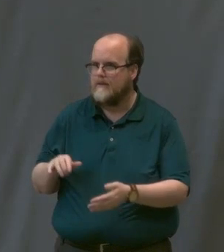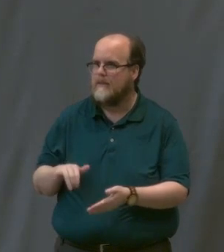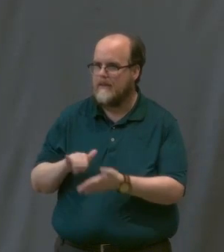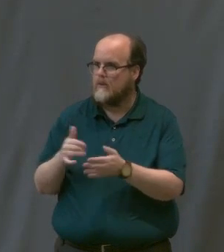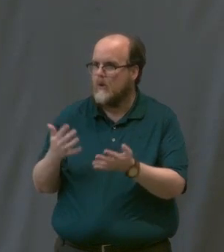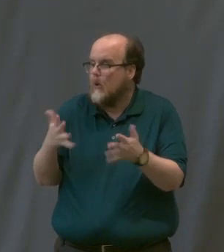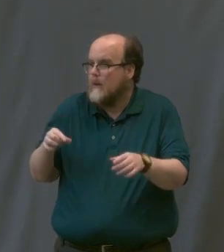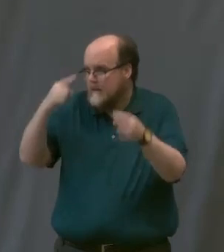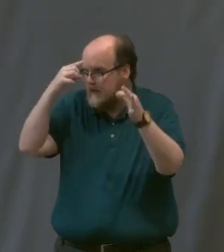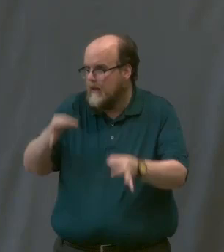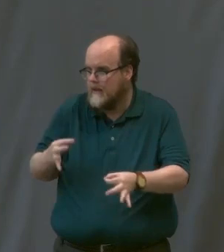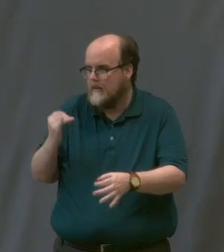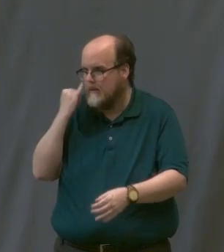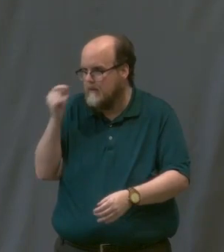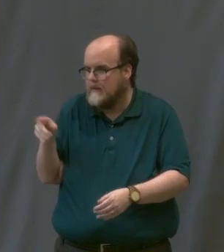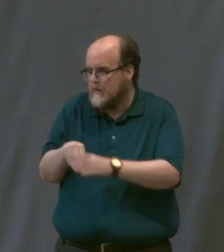decided.